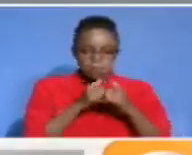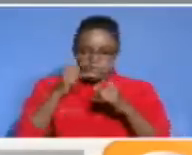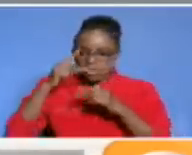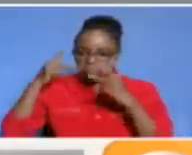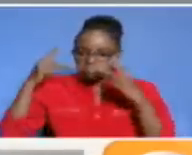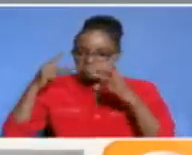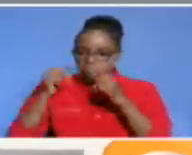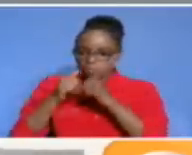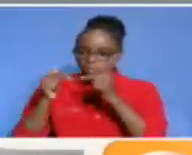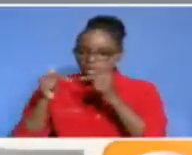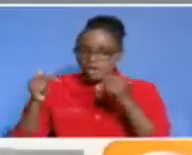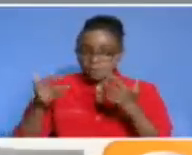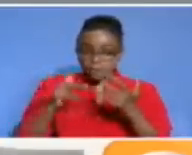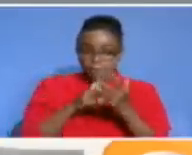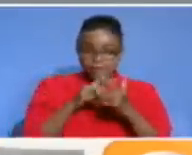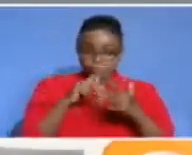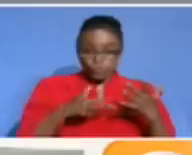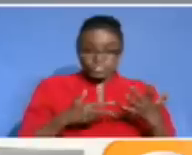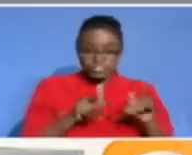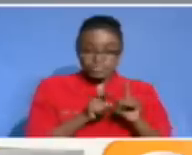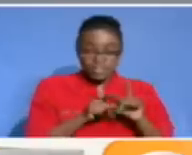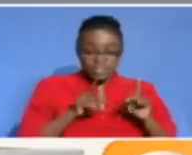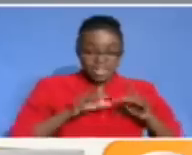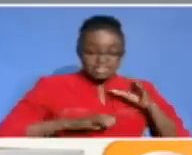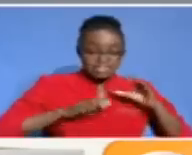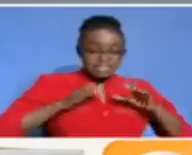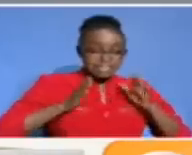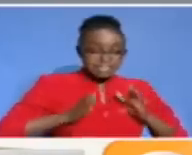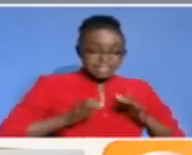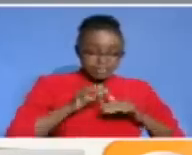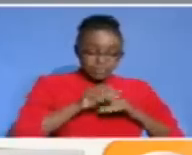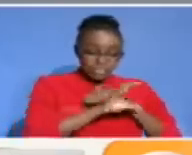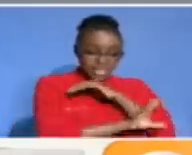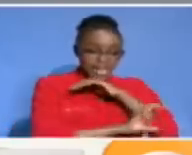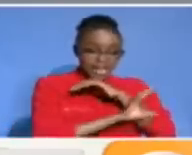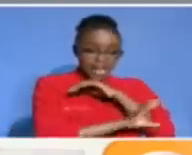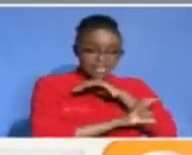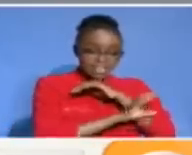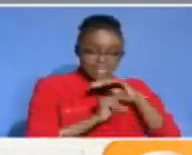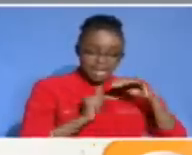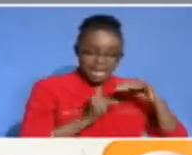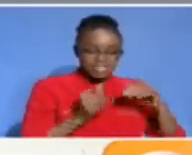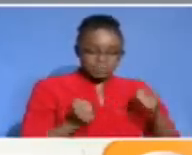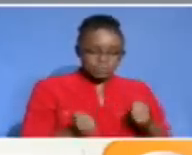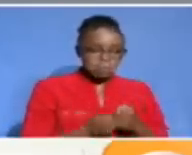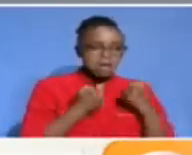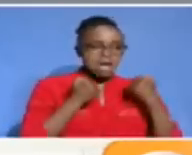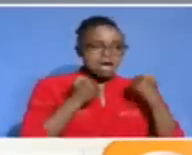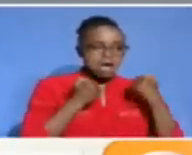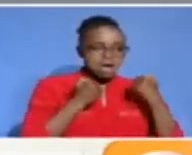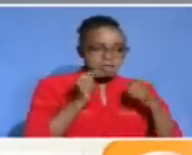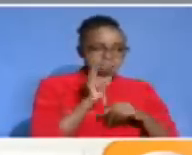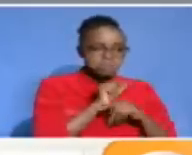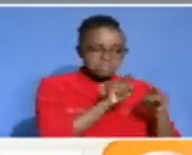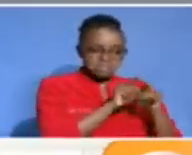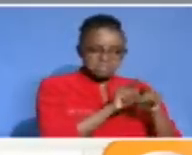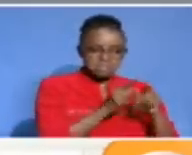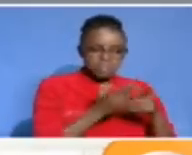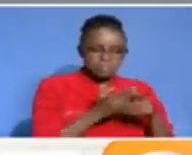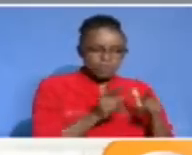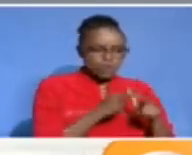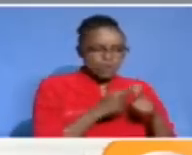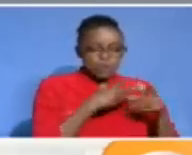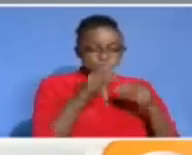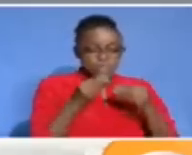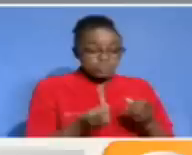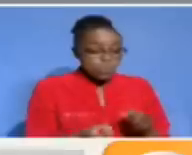enemy. Yeah. And as citizens of this country, we have been attacked as a nation. We didn't go to attack